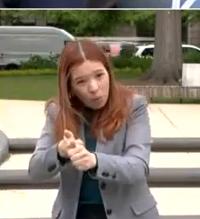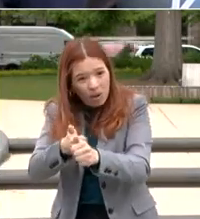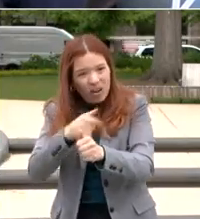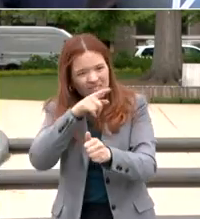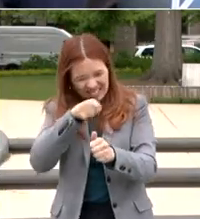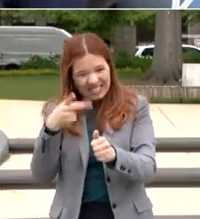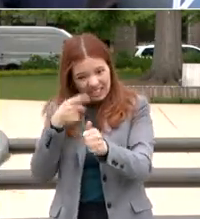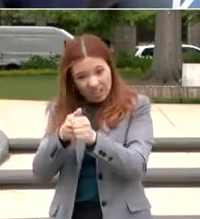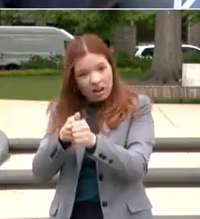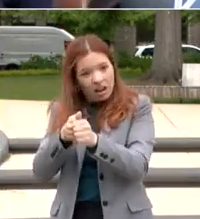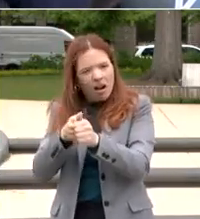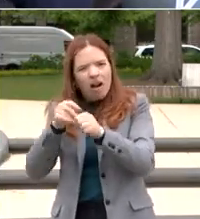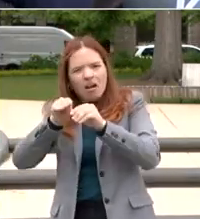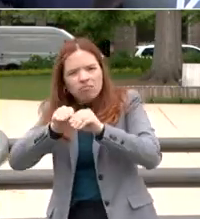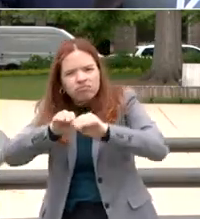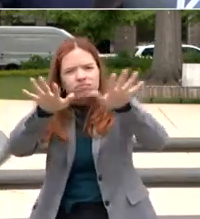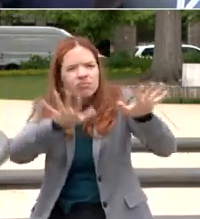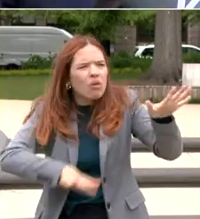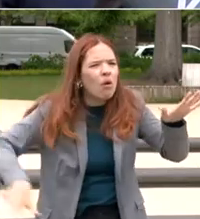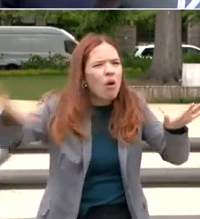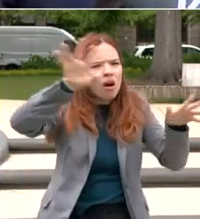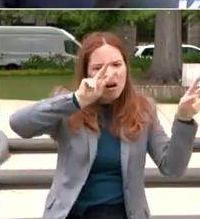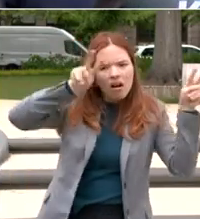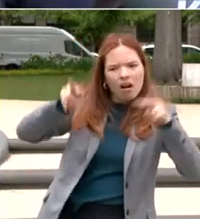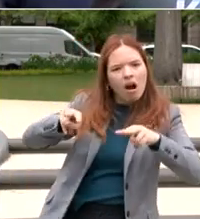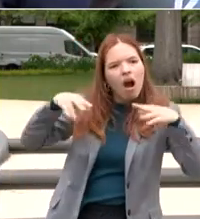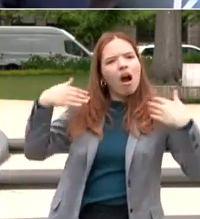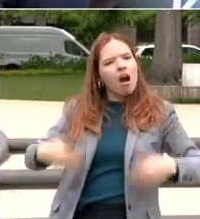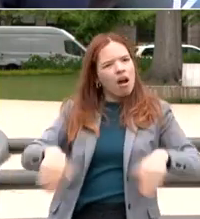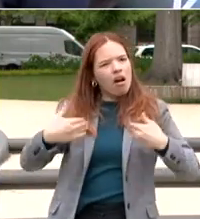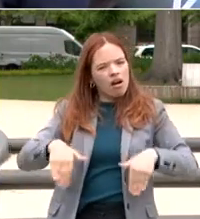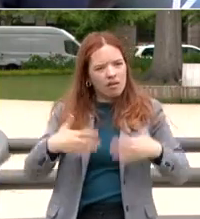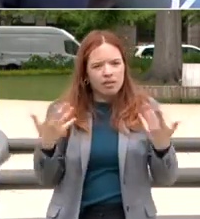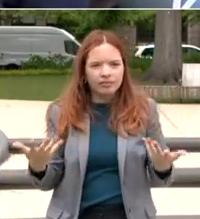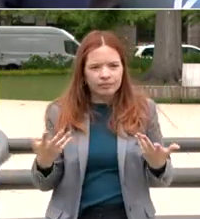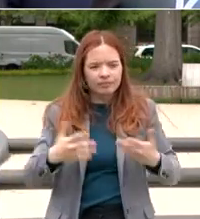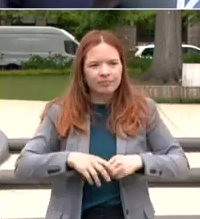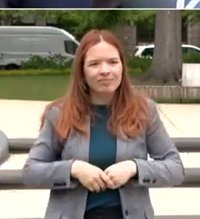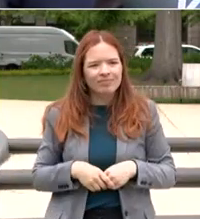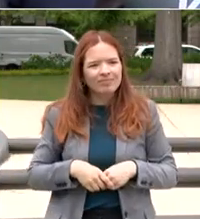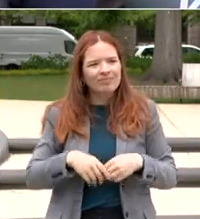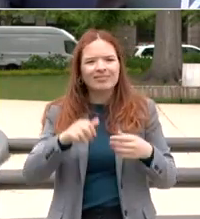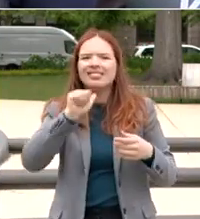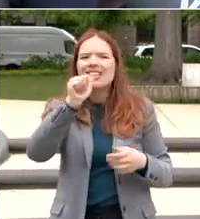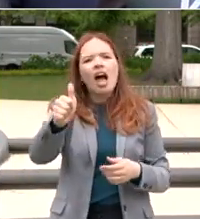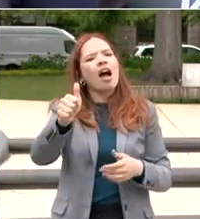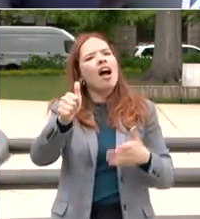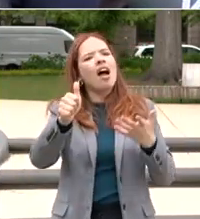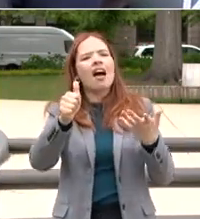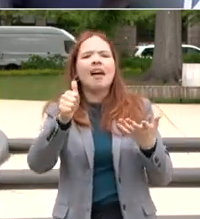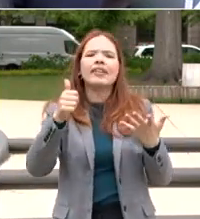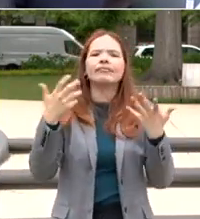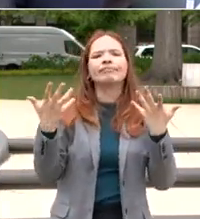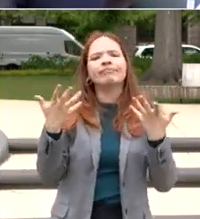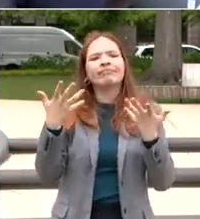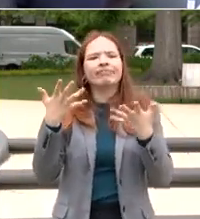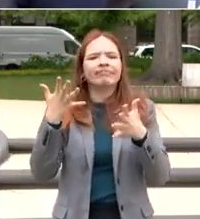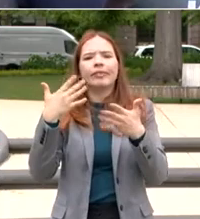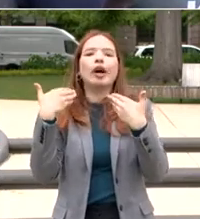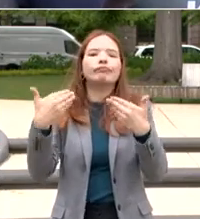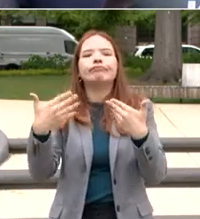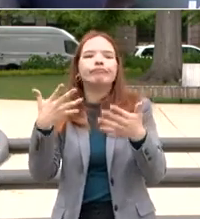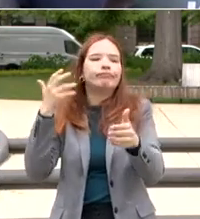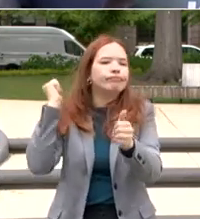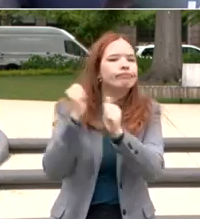country. So today, I urge you to not let this opportunity pass us by. Let's create a project that will improve